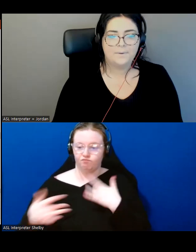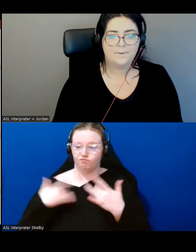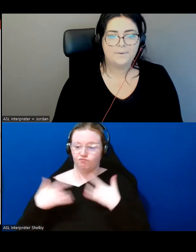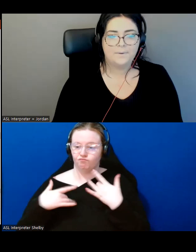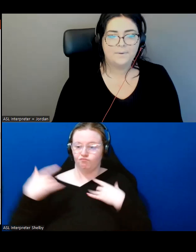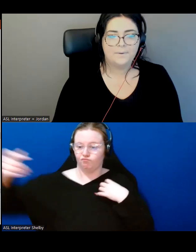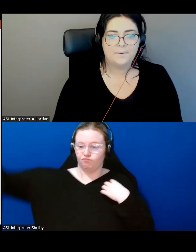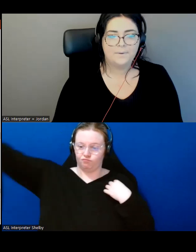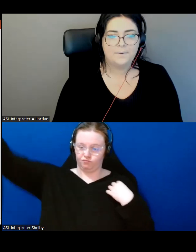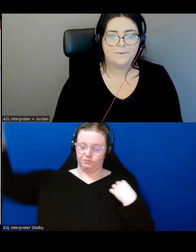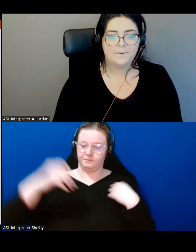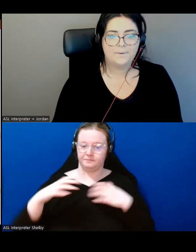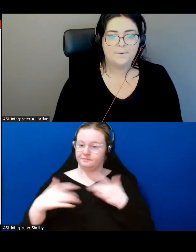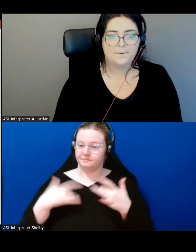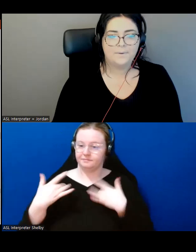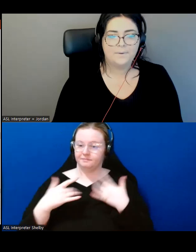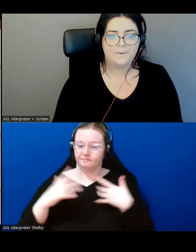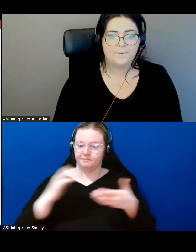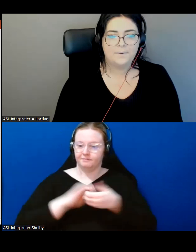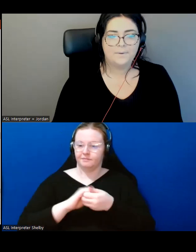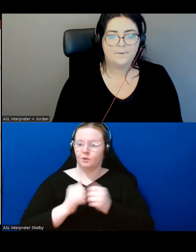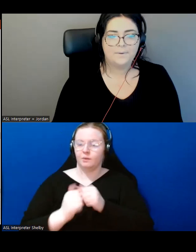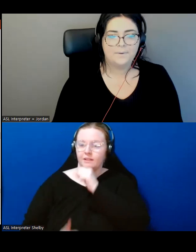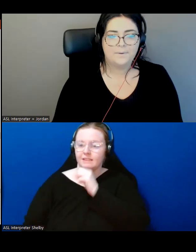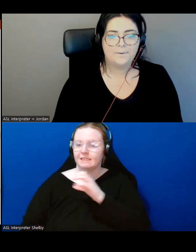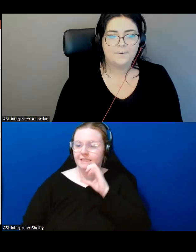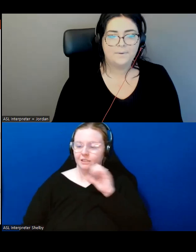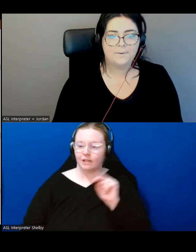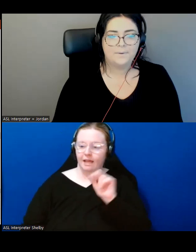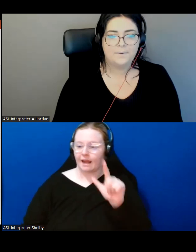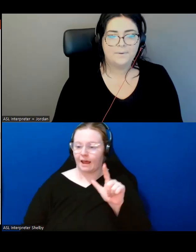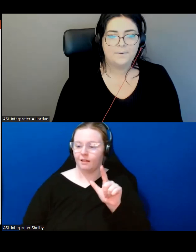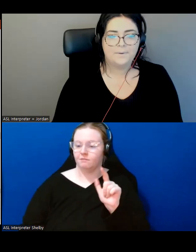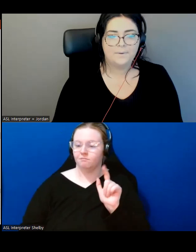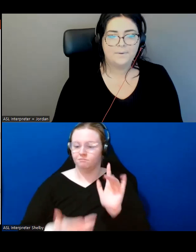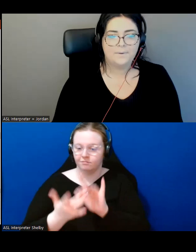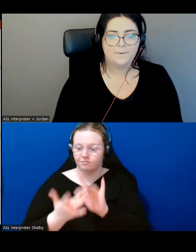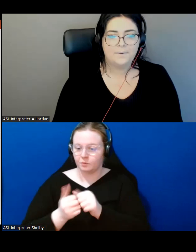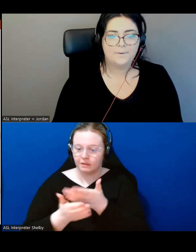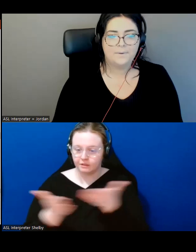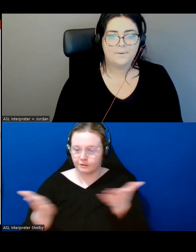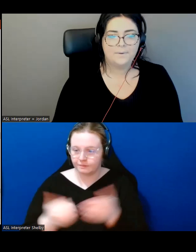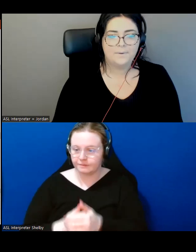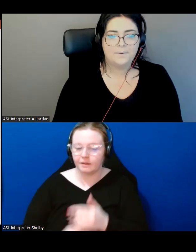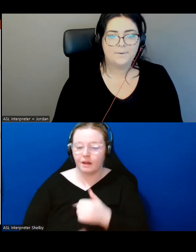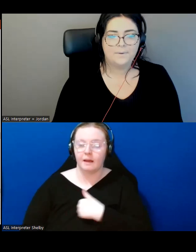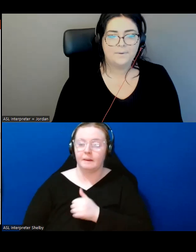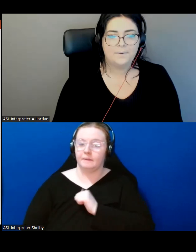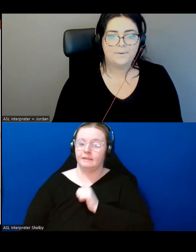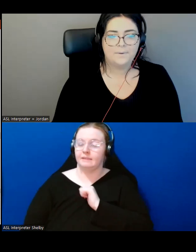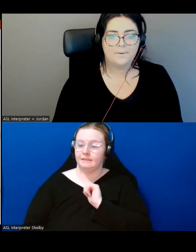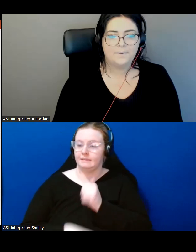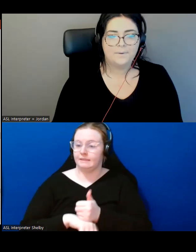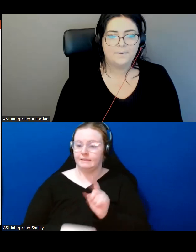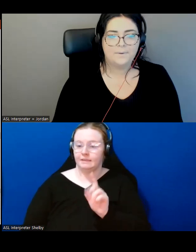with Seniors NL and their expanded network of all you fine folks. So I'm located on the